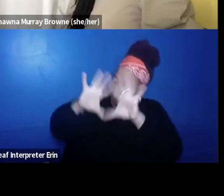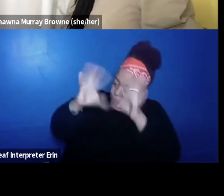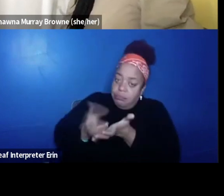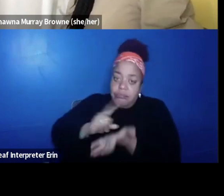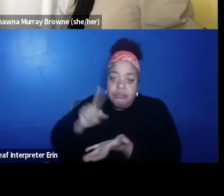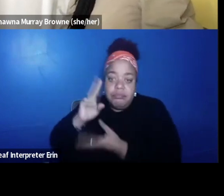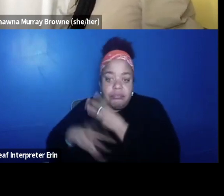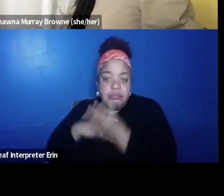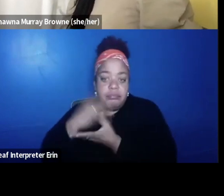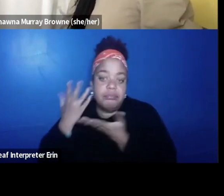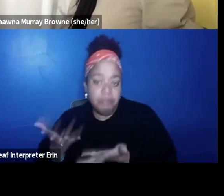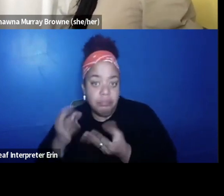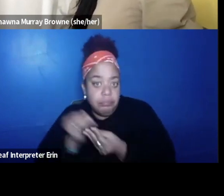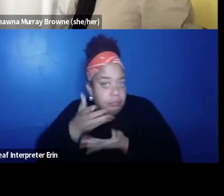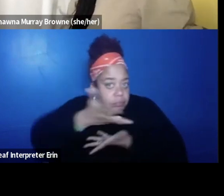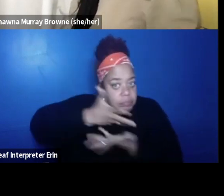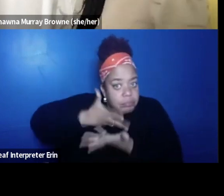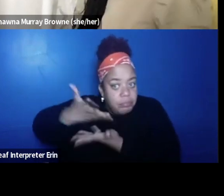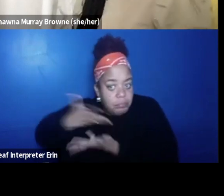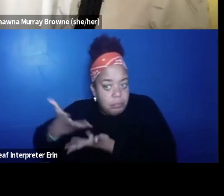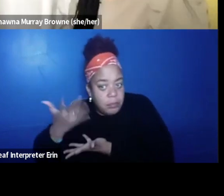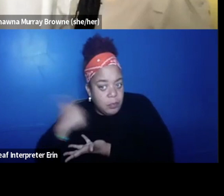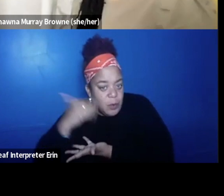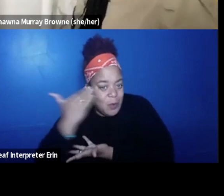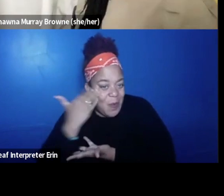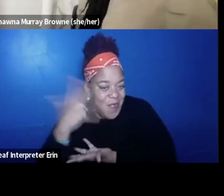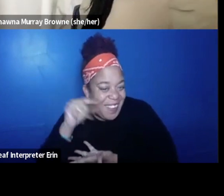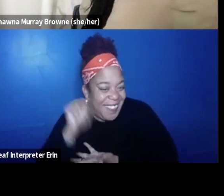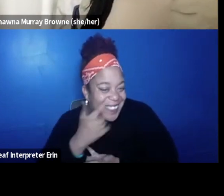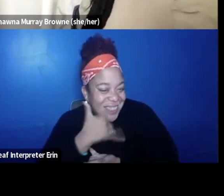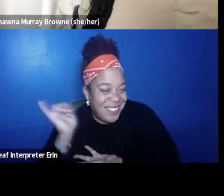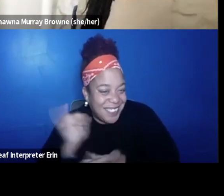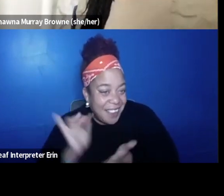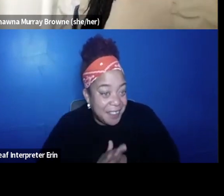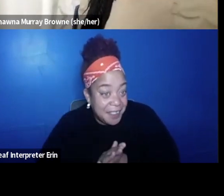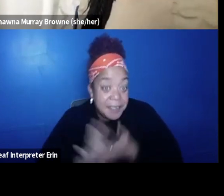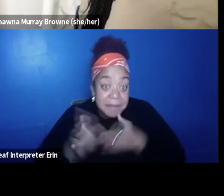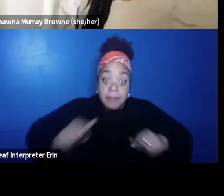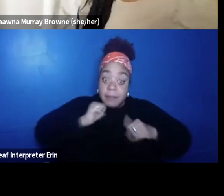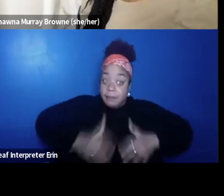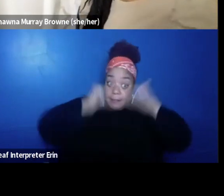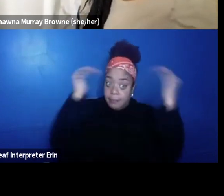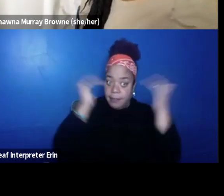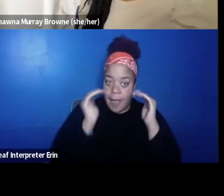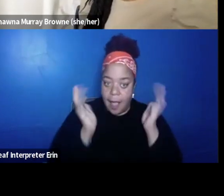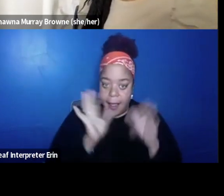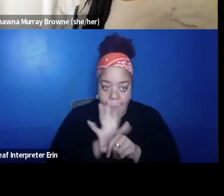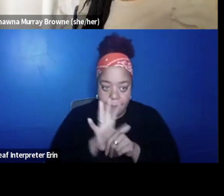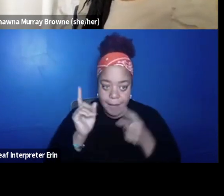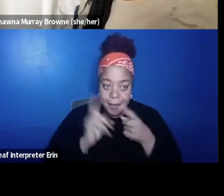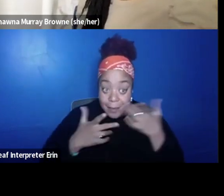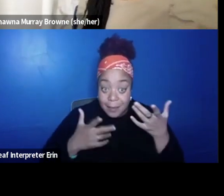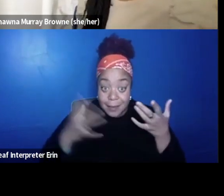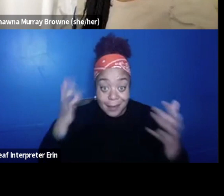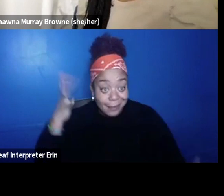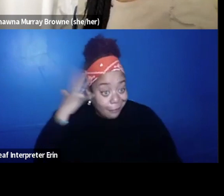flattened enough, people who don't smile enough, people who are rude, people who look different, people whose gender expression lays